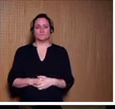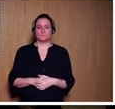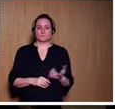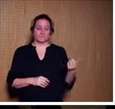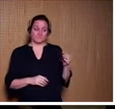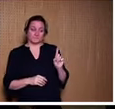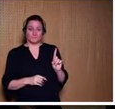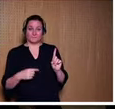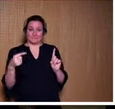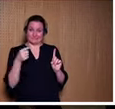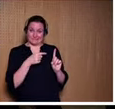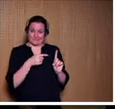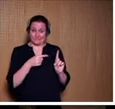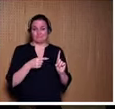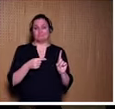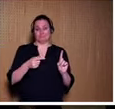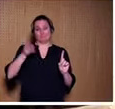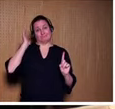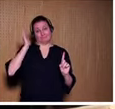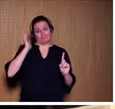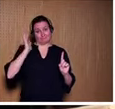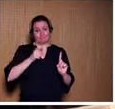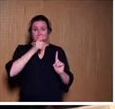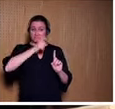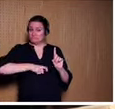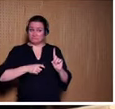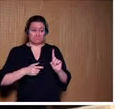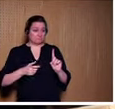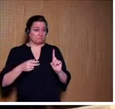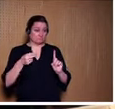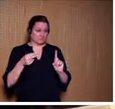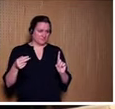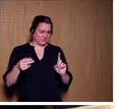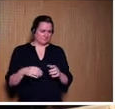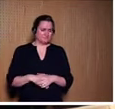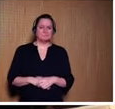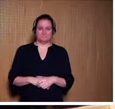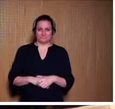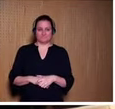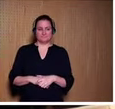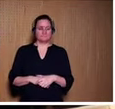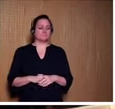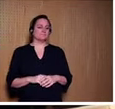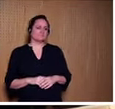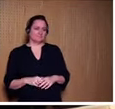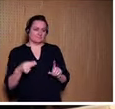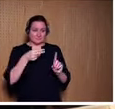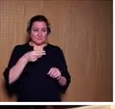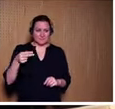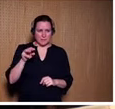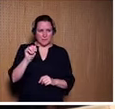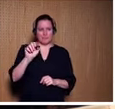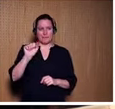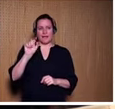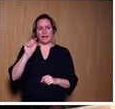talk from a speaker that I have the pleasure to introduce. Mathieu Blaise Nozaku is a Women Deliver